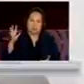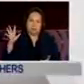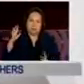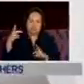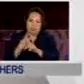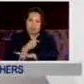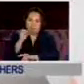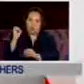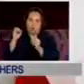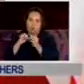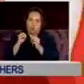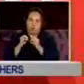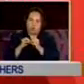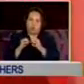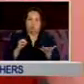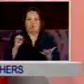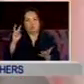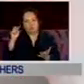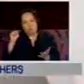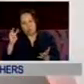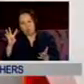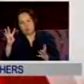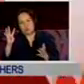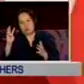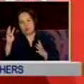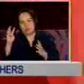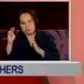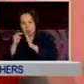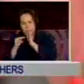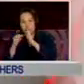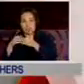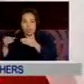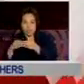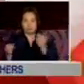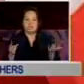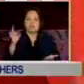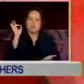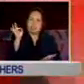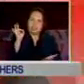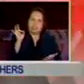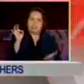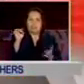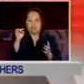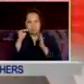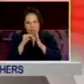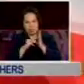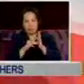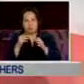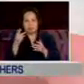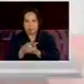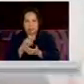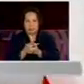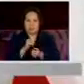in US dollar deposits, 80 million in peso deposits, that they cannot be brushed aside as